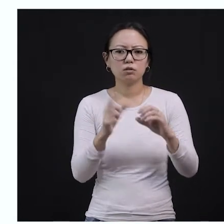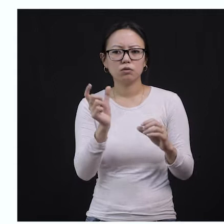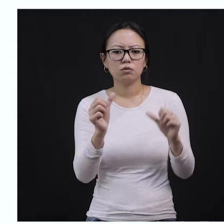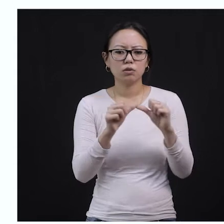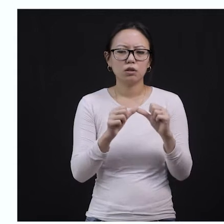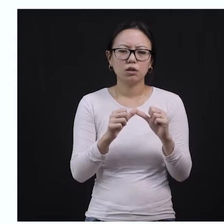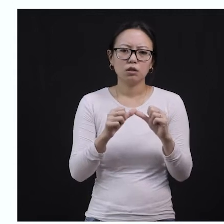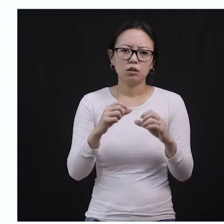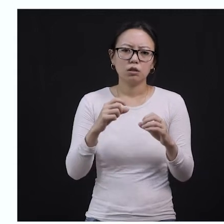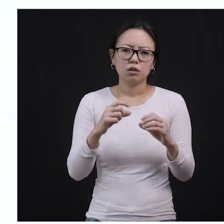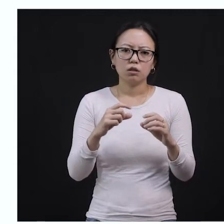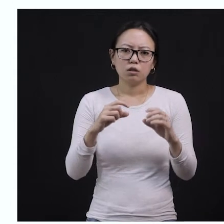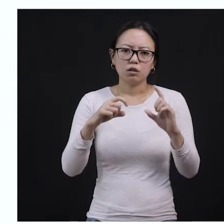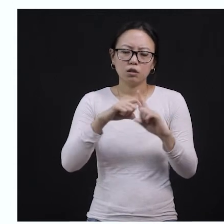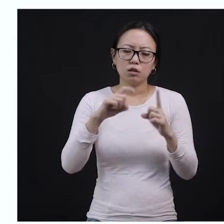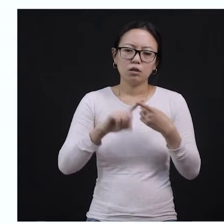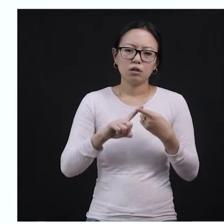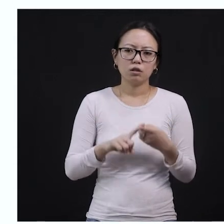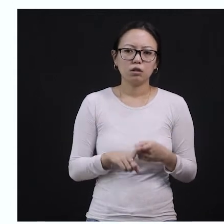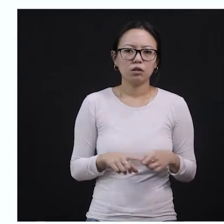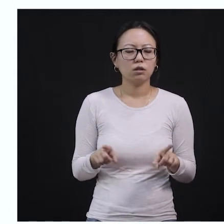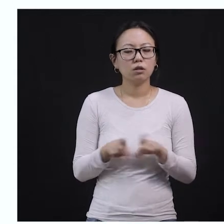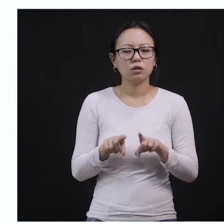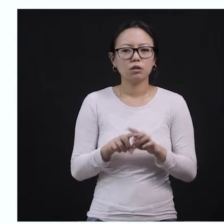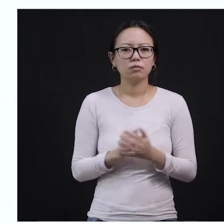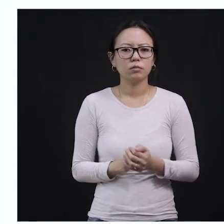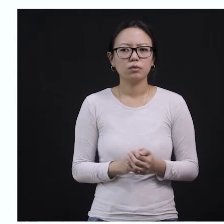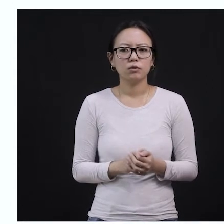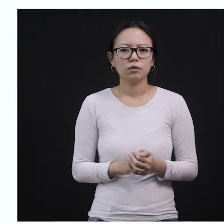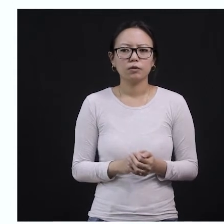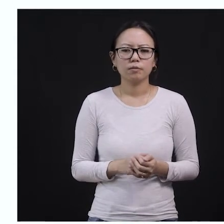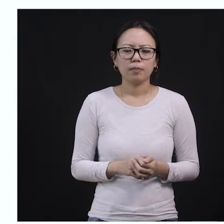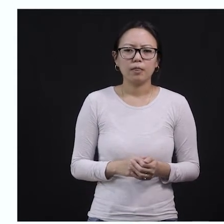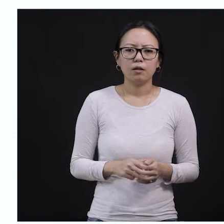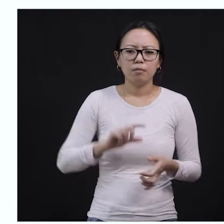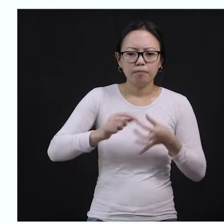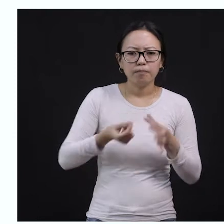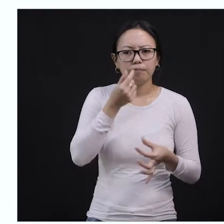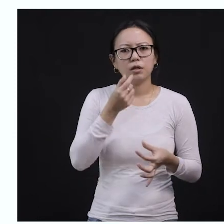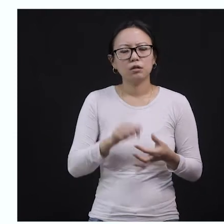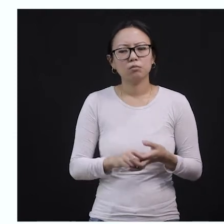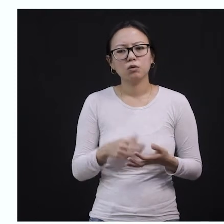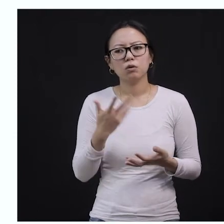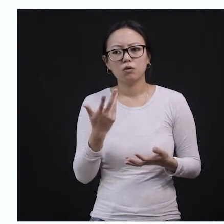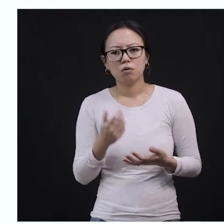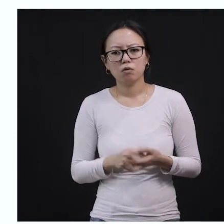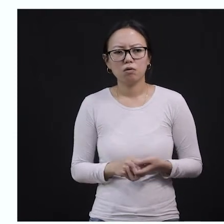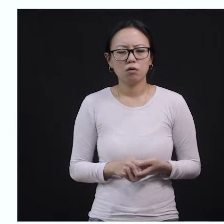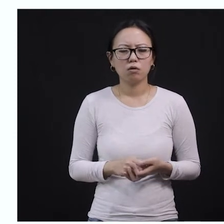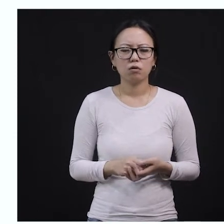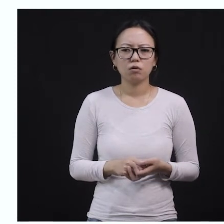some a first aid box, like medicines and those medicines that we can